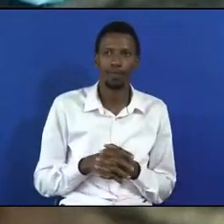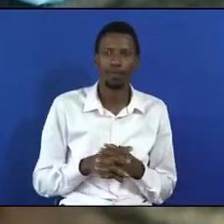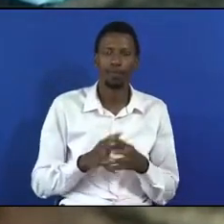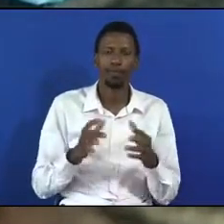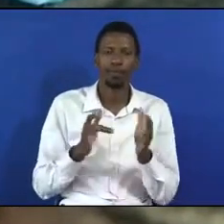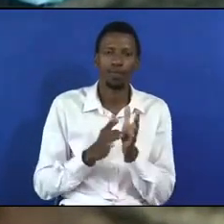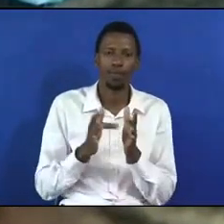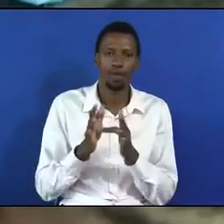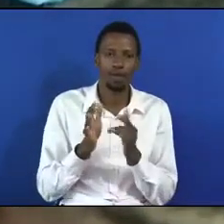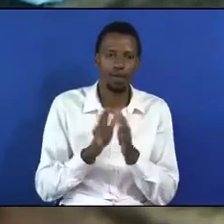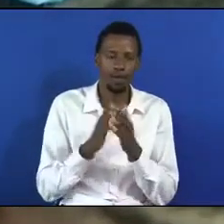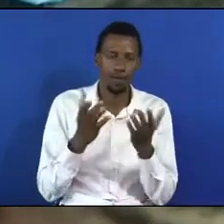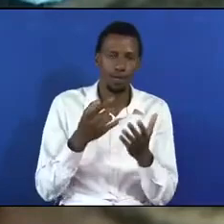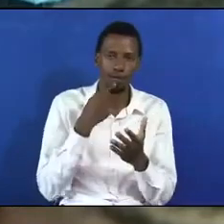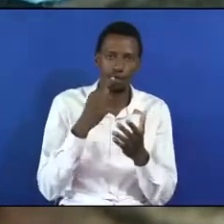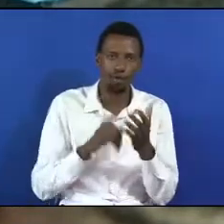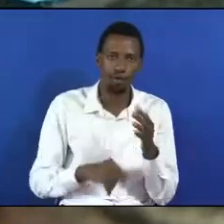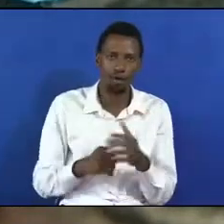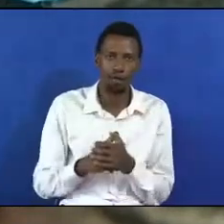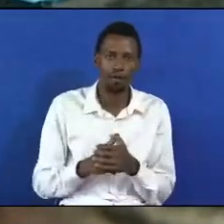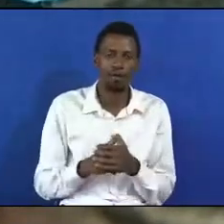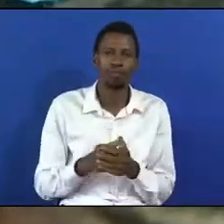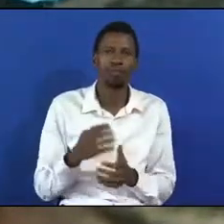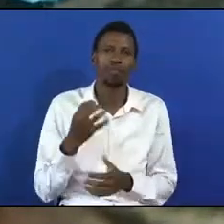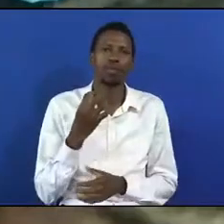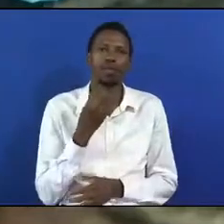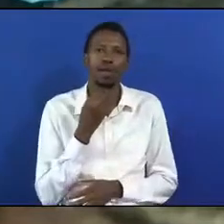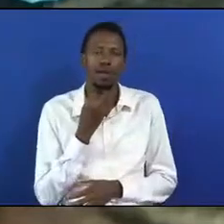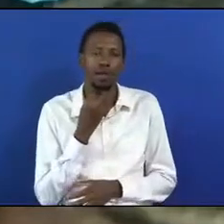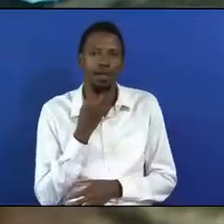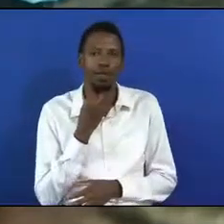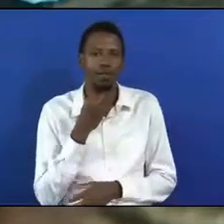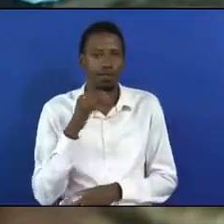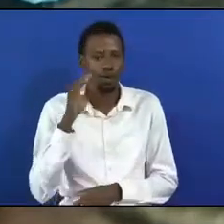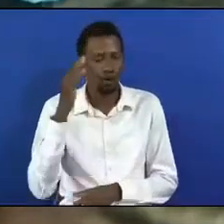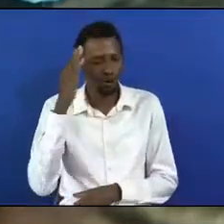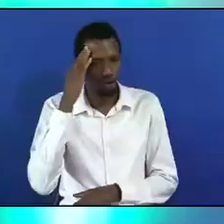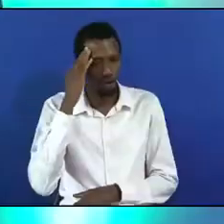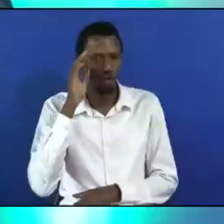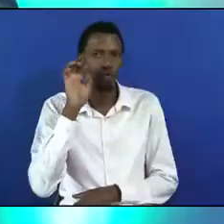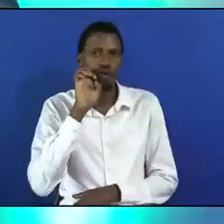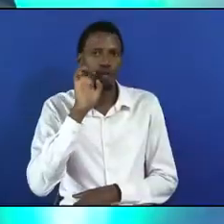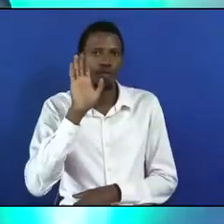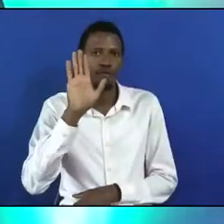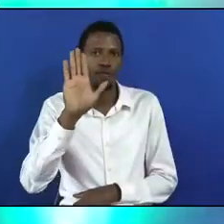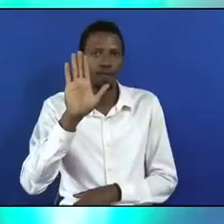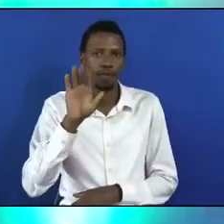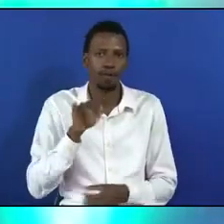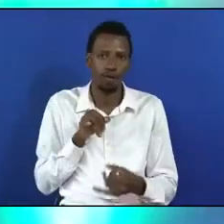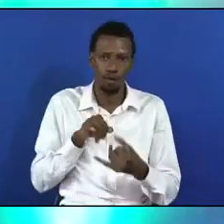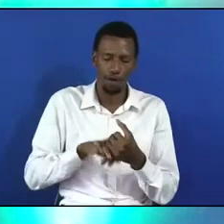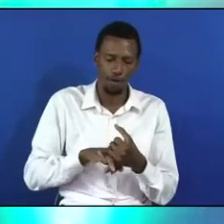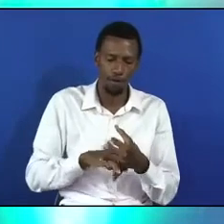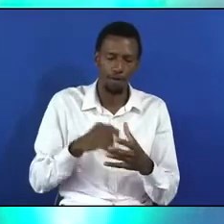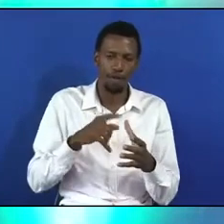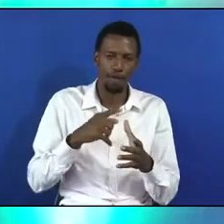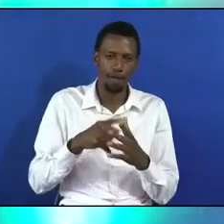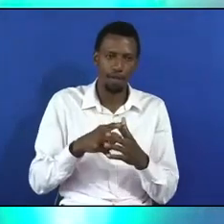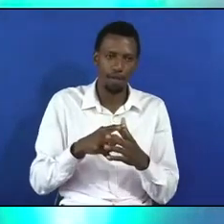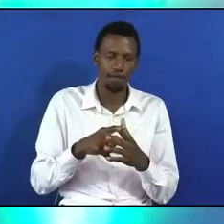The Bible says, now Adam knew Eve, his wife, and she conceived and bore